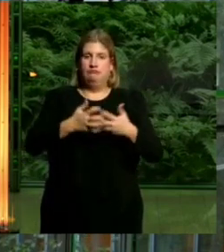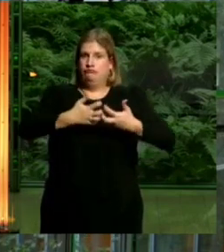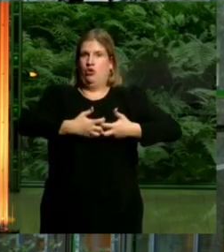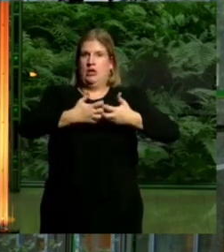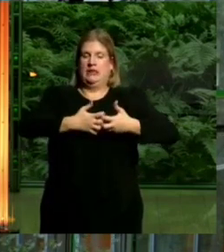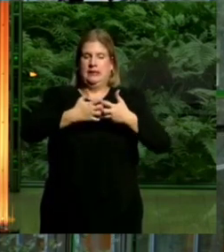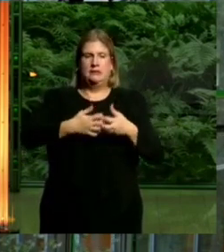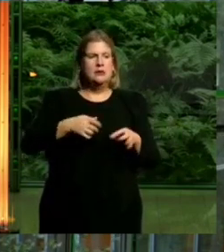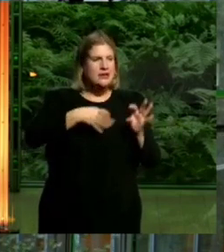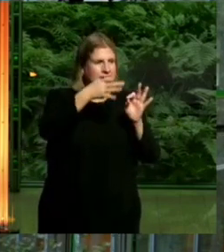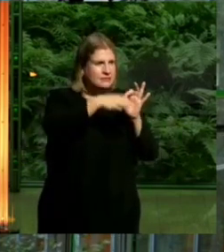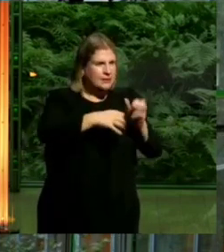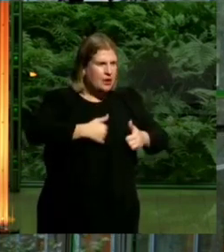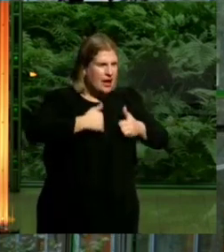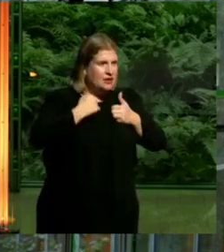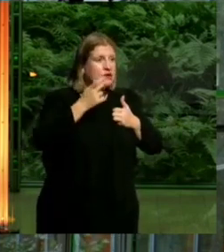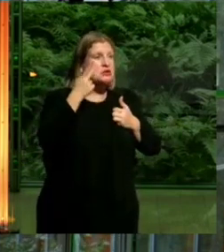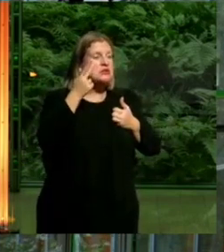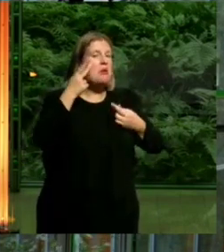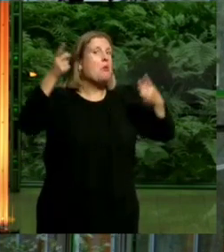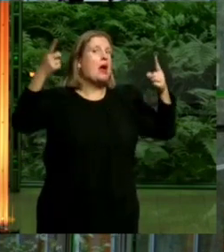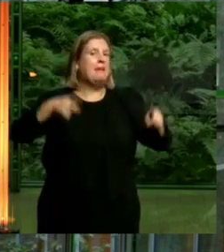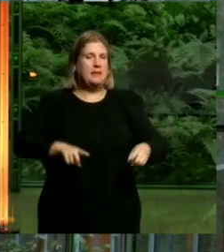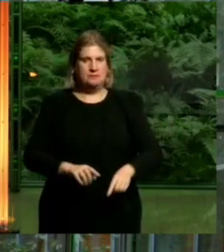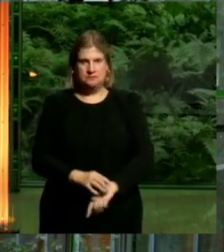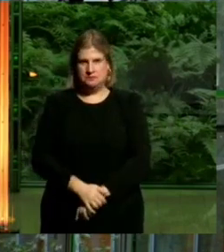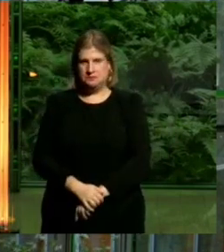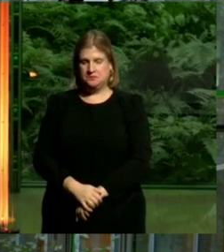sample addresses here and see what it does.